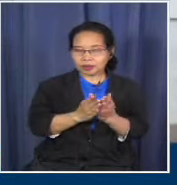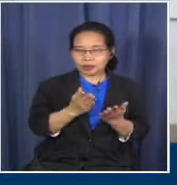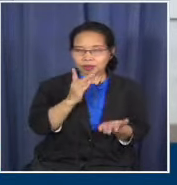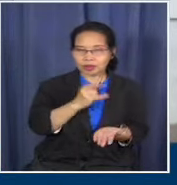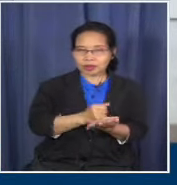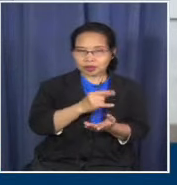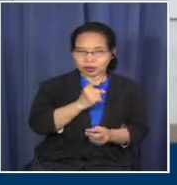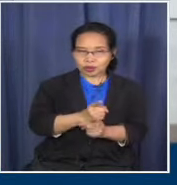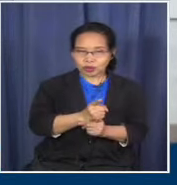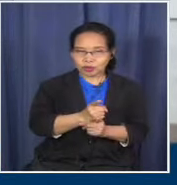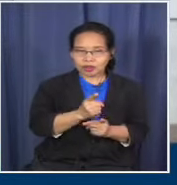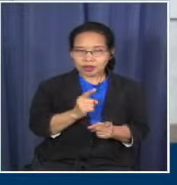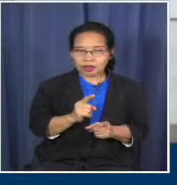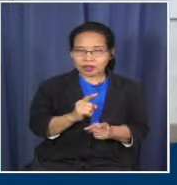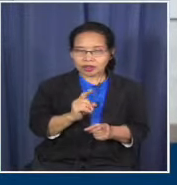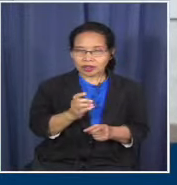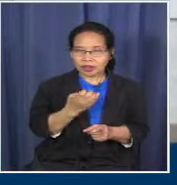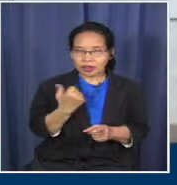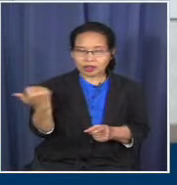Bible supersedes